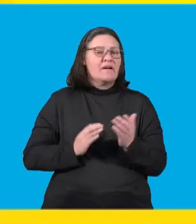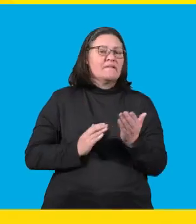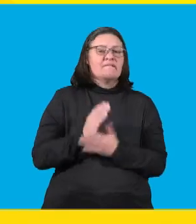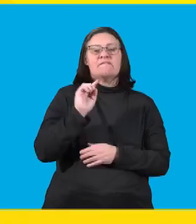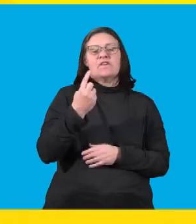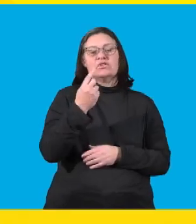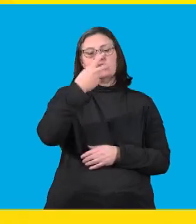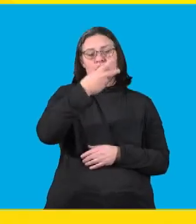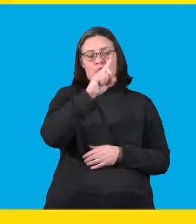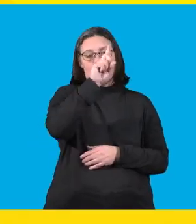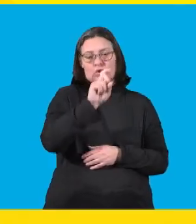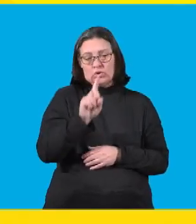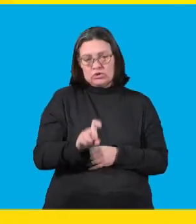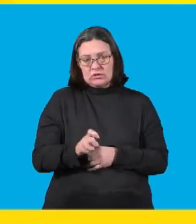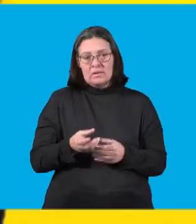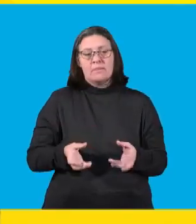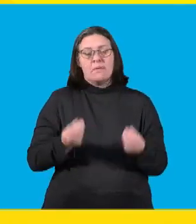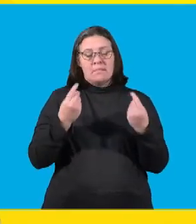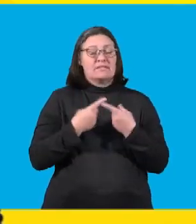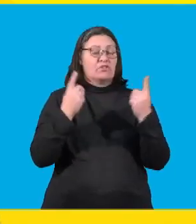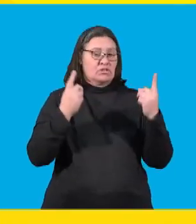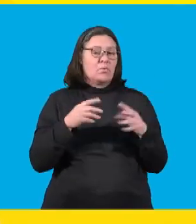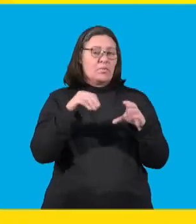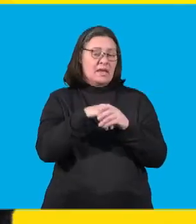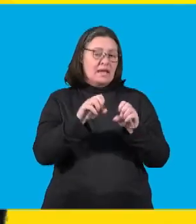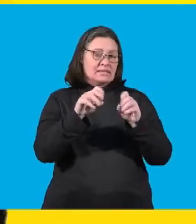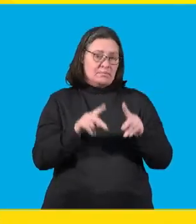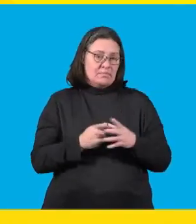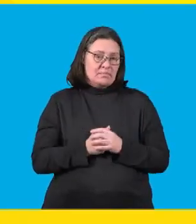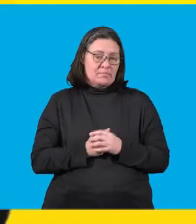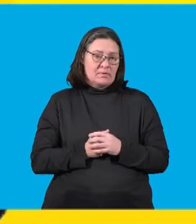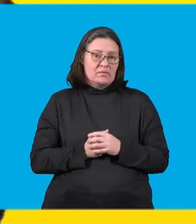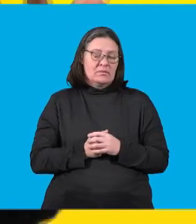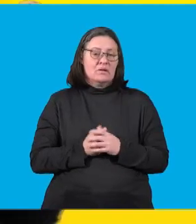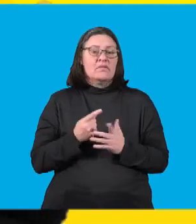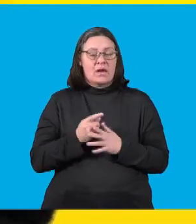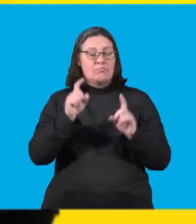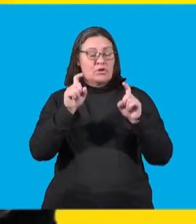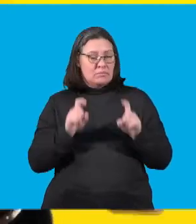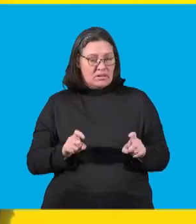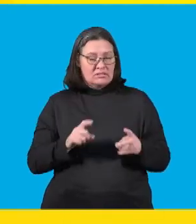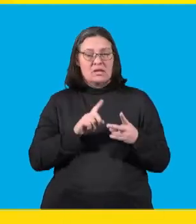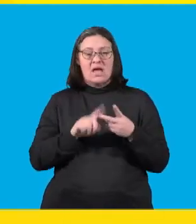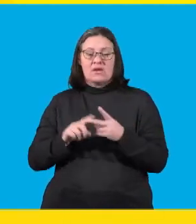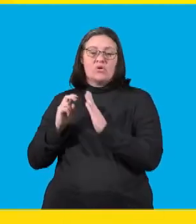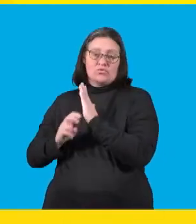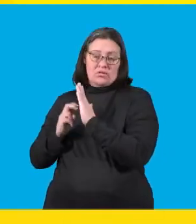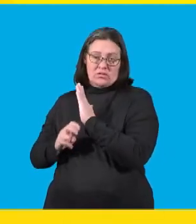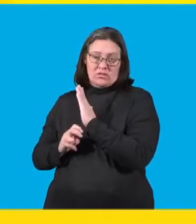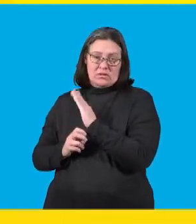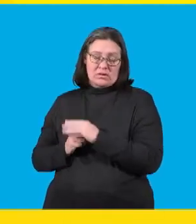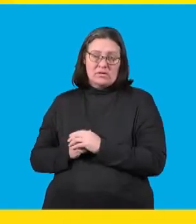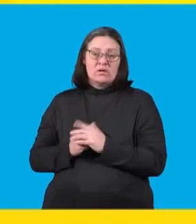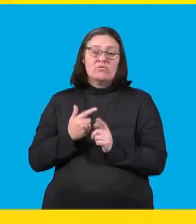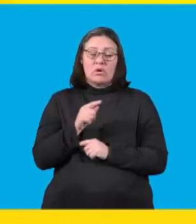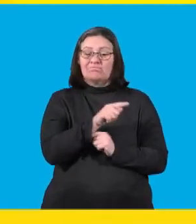really taken us through the first 2 questions you get on differentiation in an exam. Deriving by first principles and then deriving by